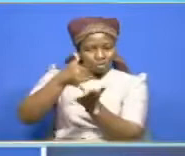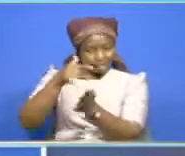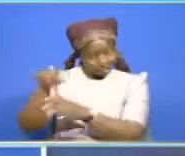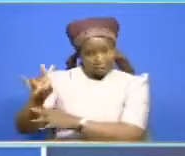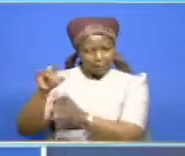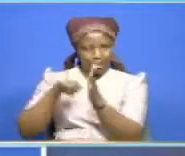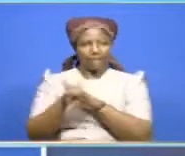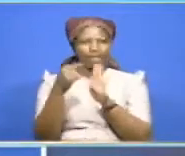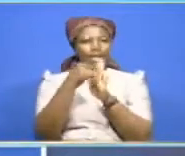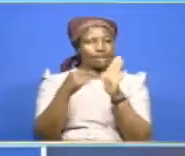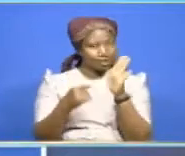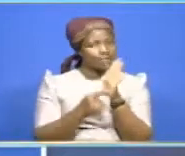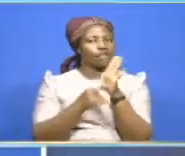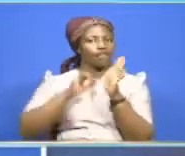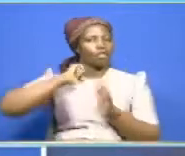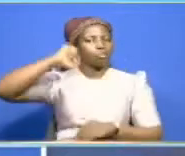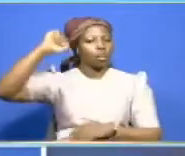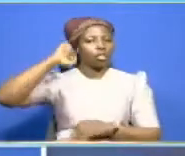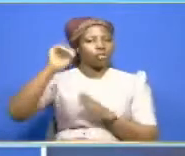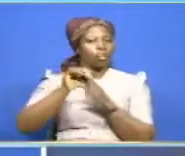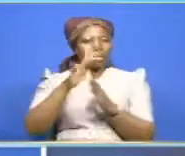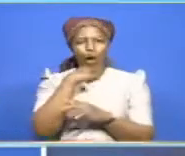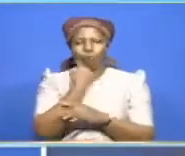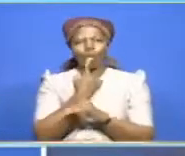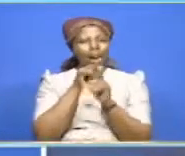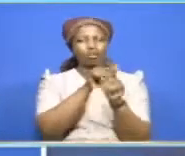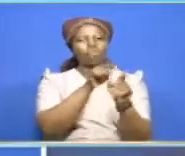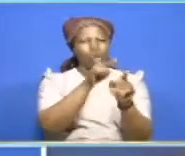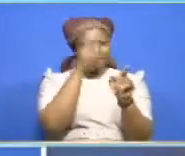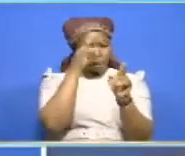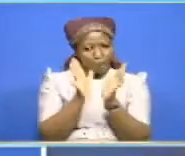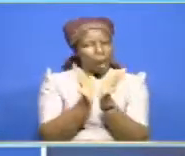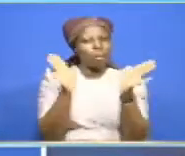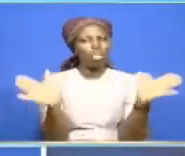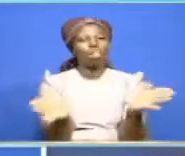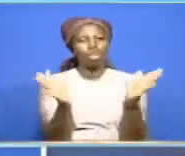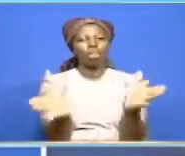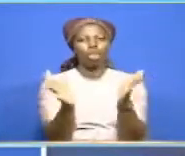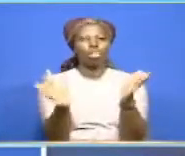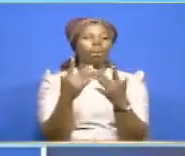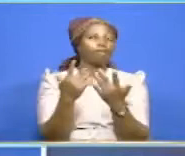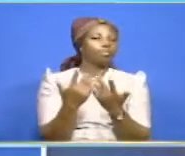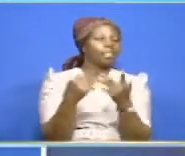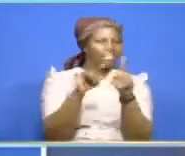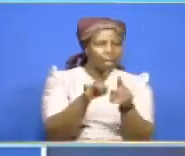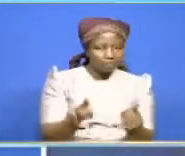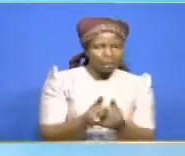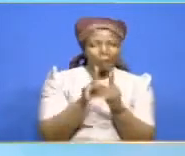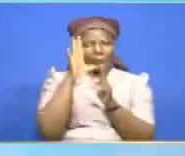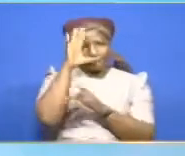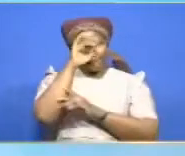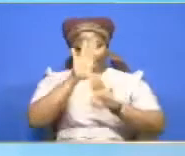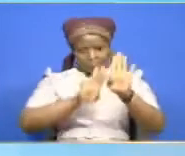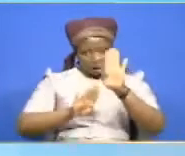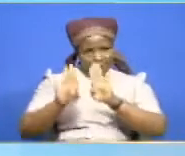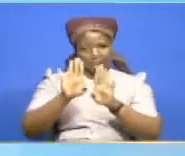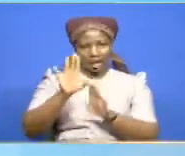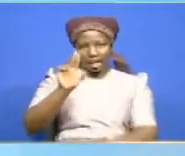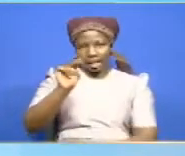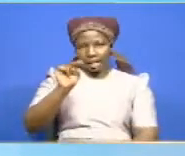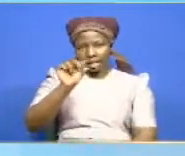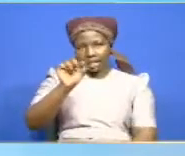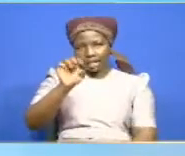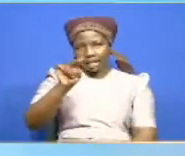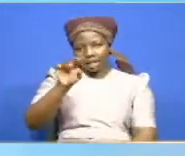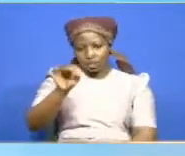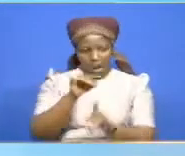of political leaders accused of public incitement and misbehavior. Ng’eno is accusing the